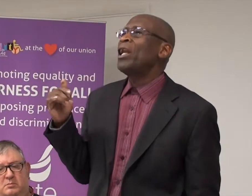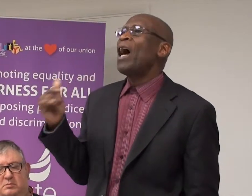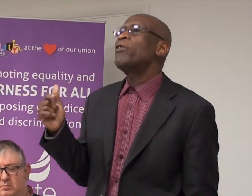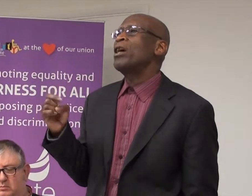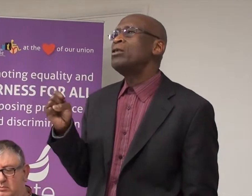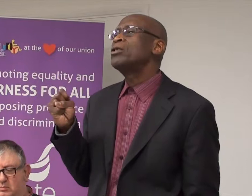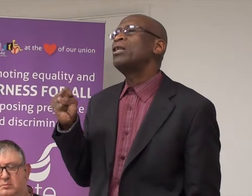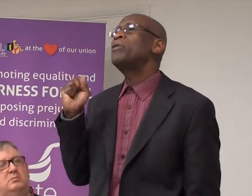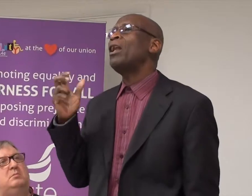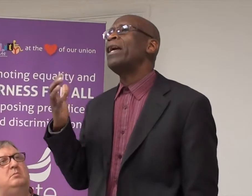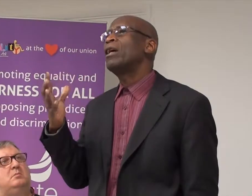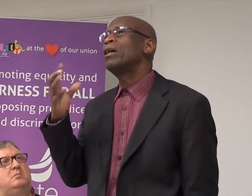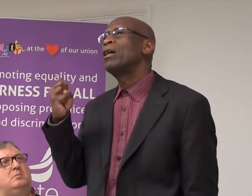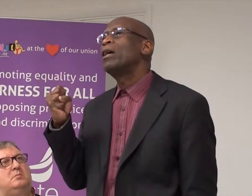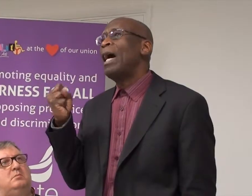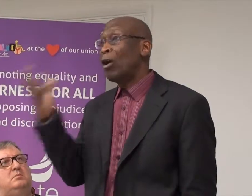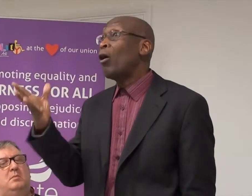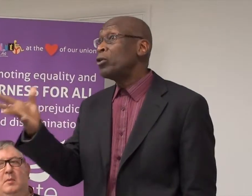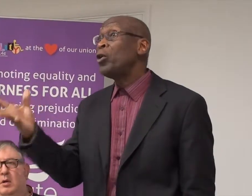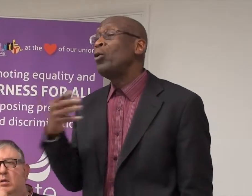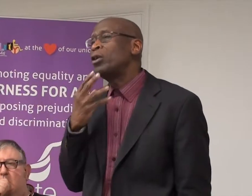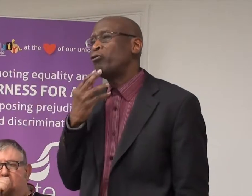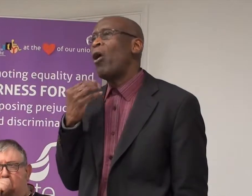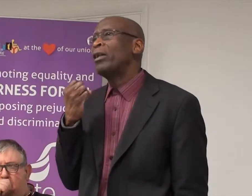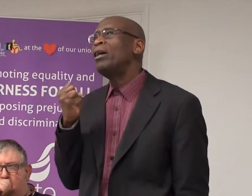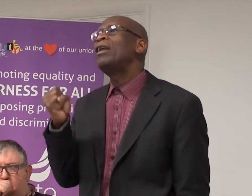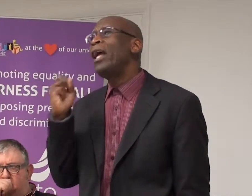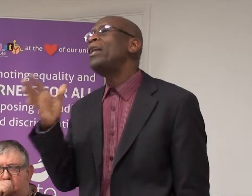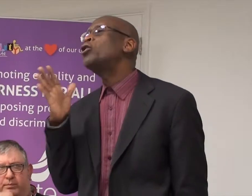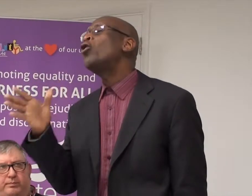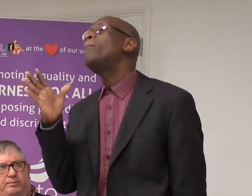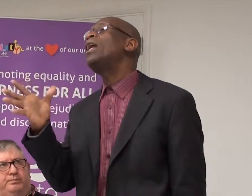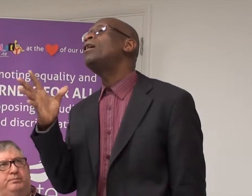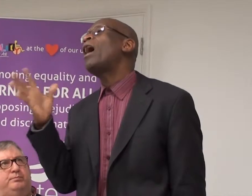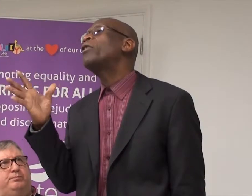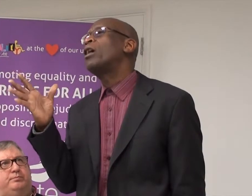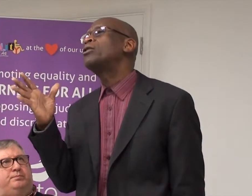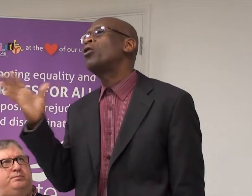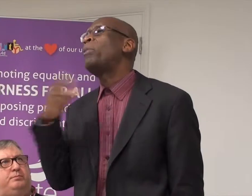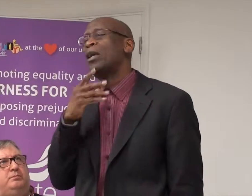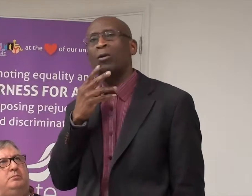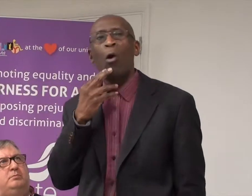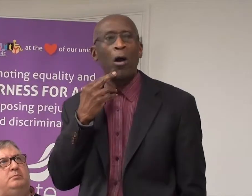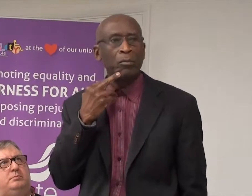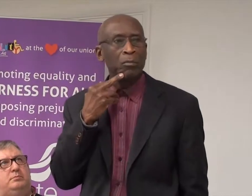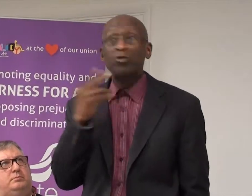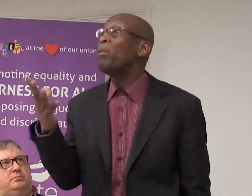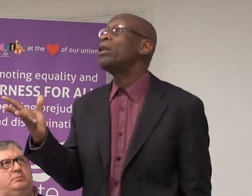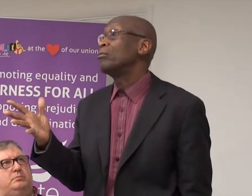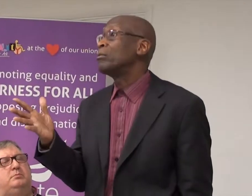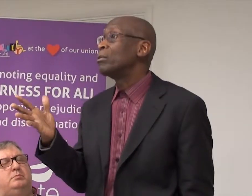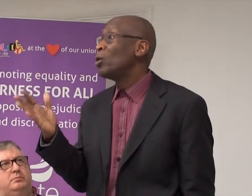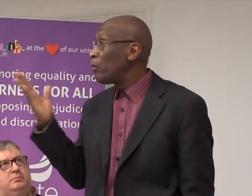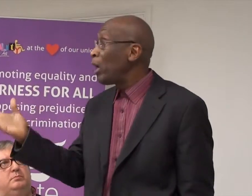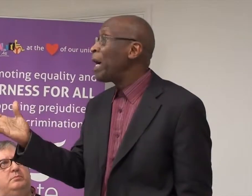when it came to the Africans, something like, and according to Hugh Strawn, nearly 2 million Africans took part in the war. 2